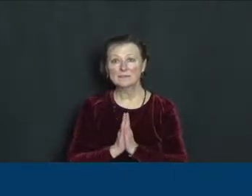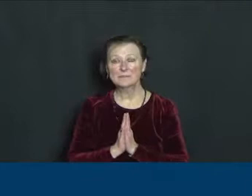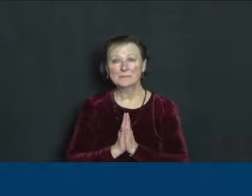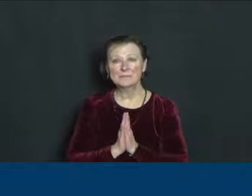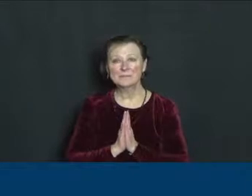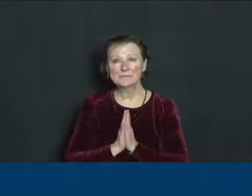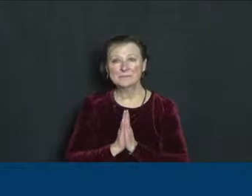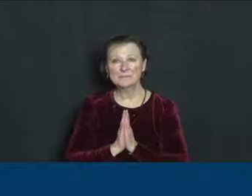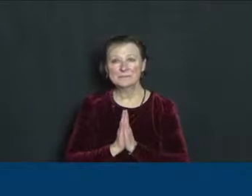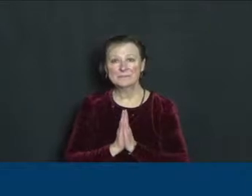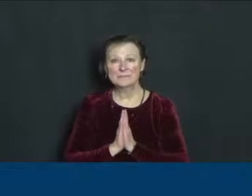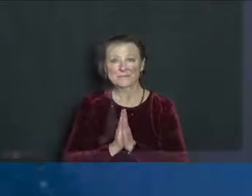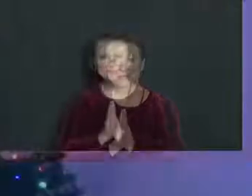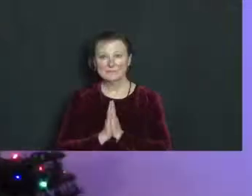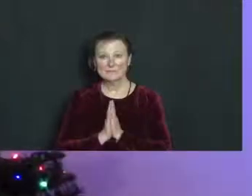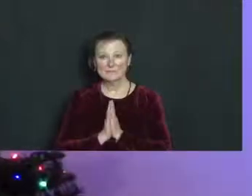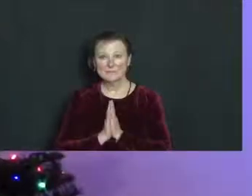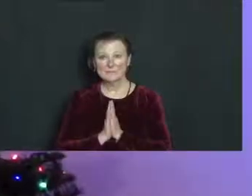Israel.